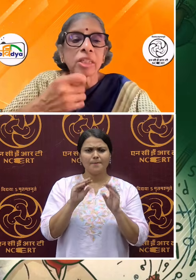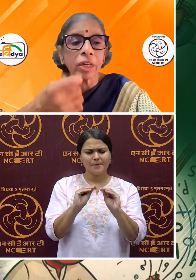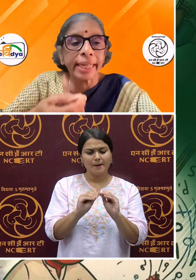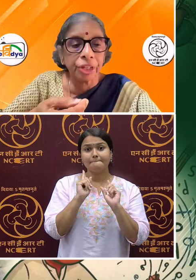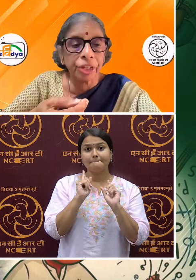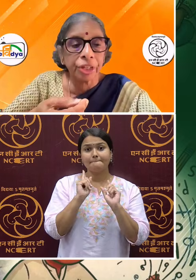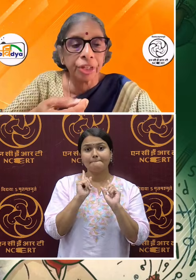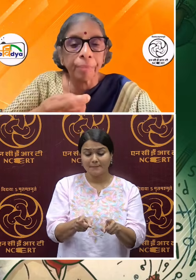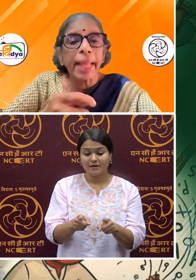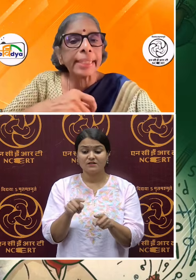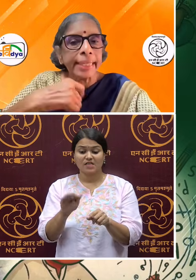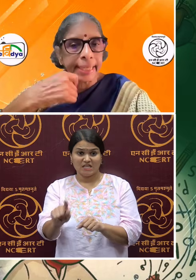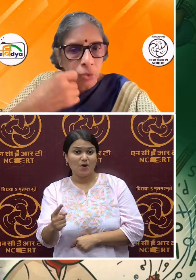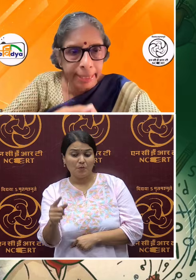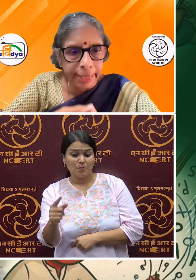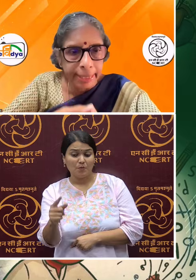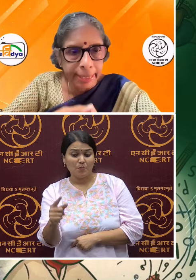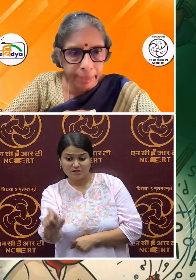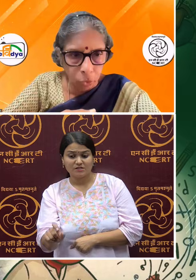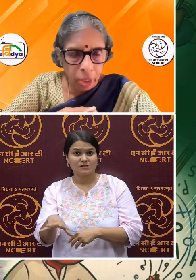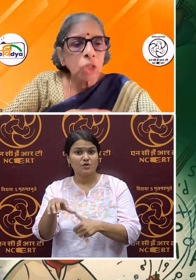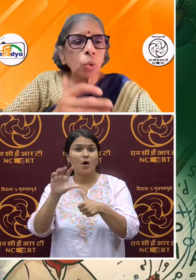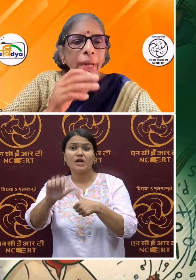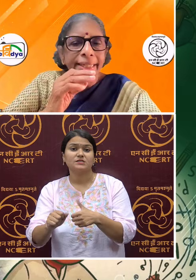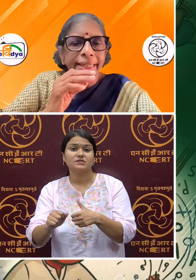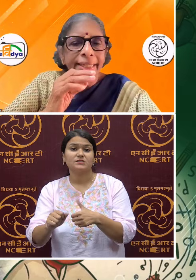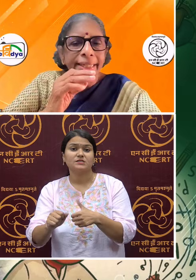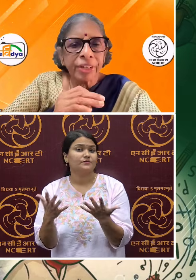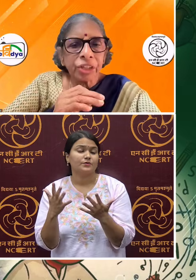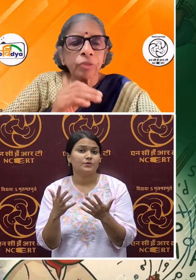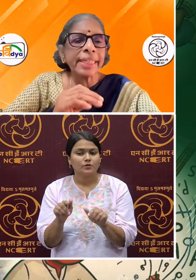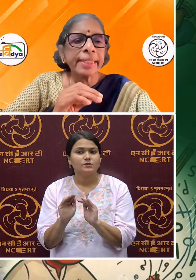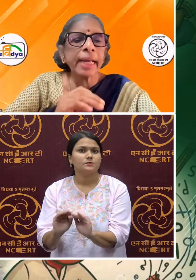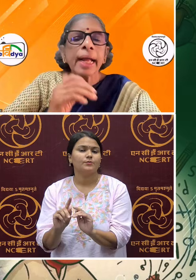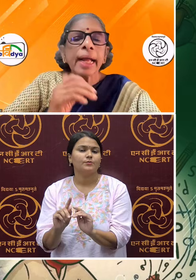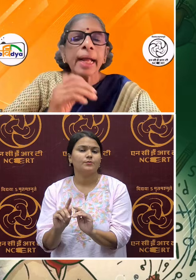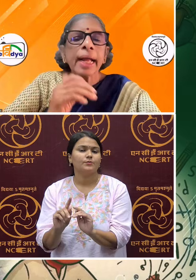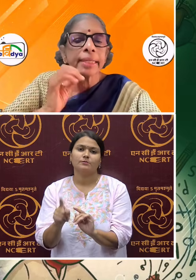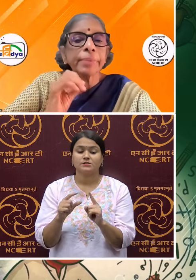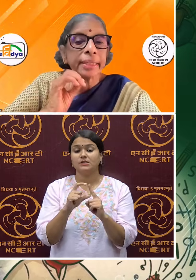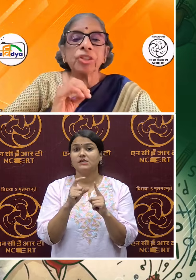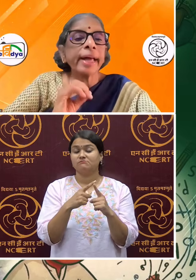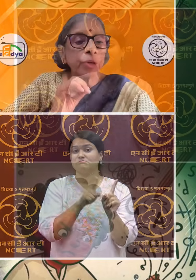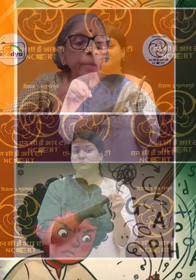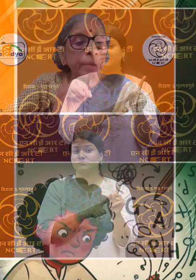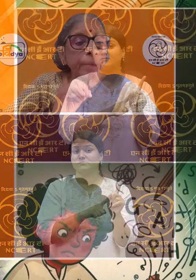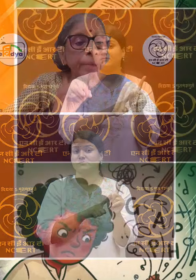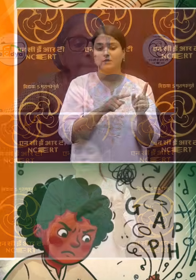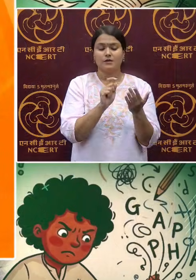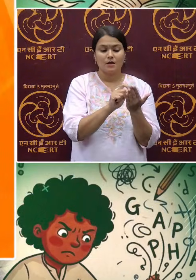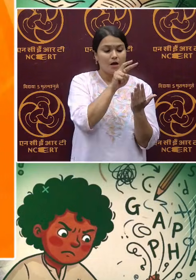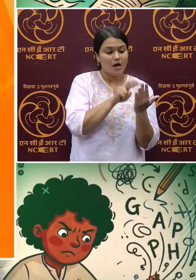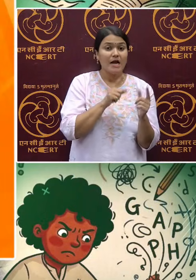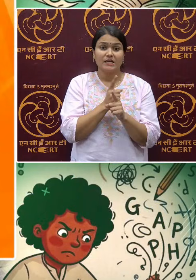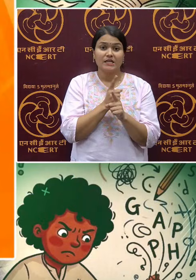the child is not achieving. And then he needs to get support. So definition of dyslexia is something teachers have to